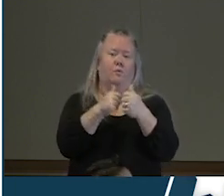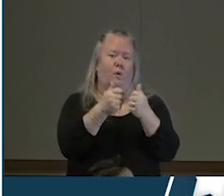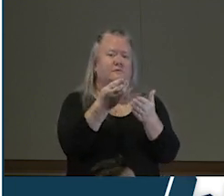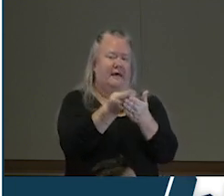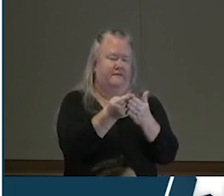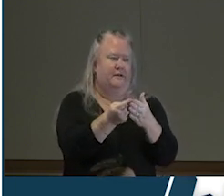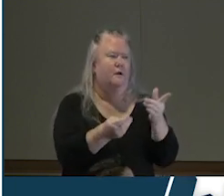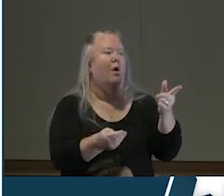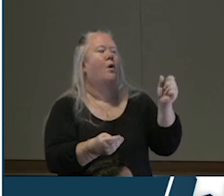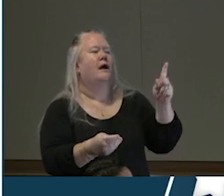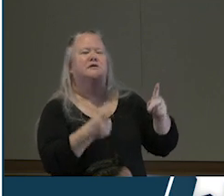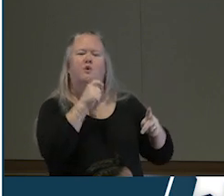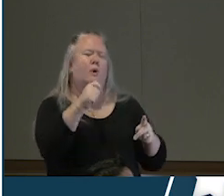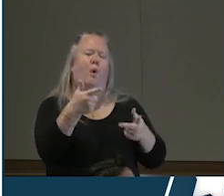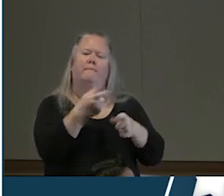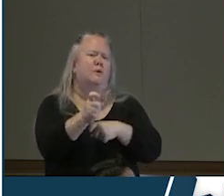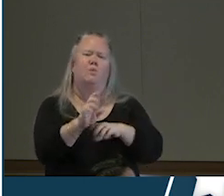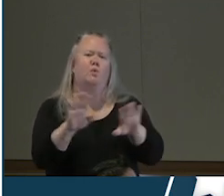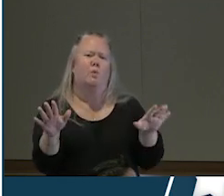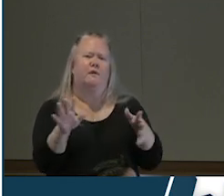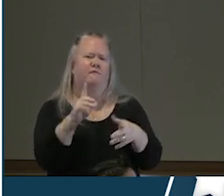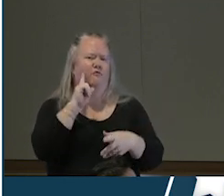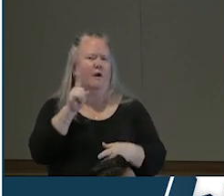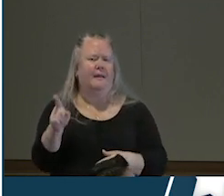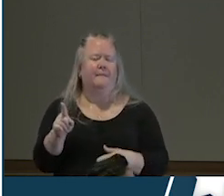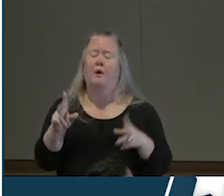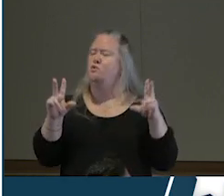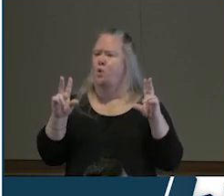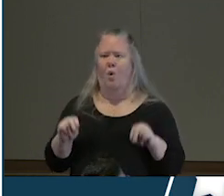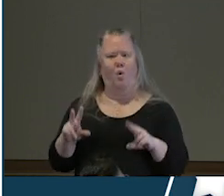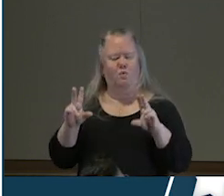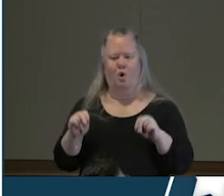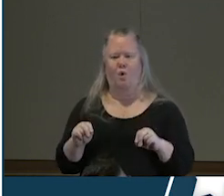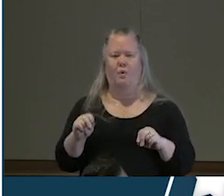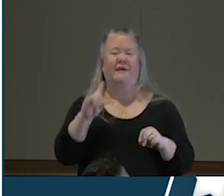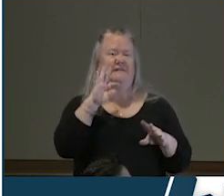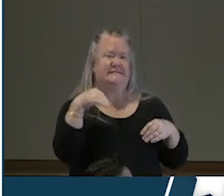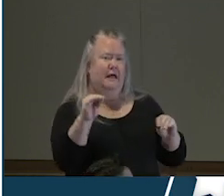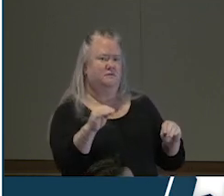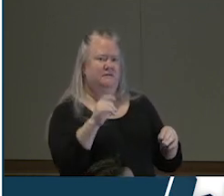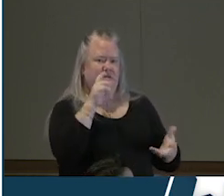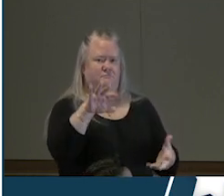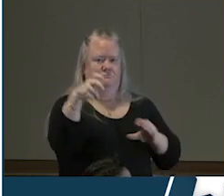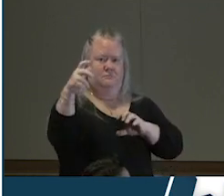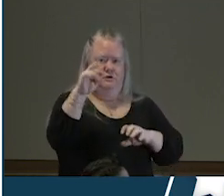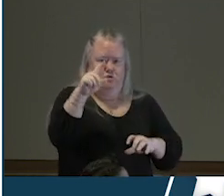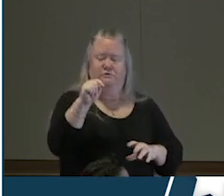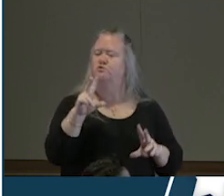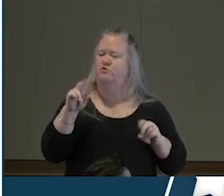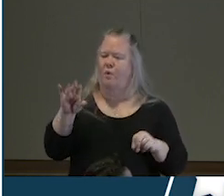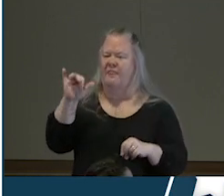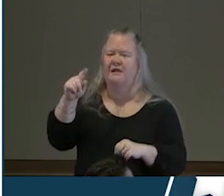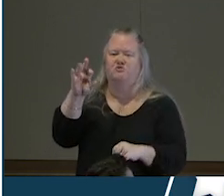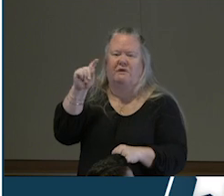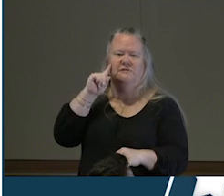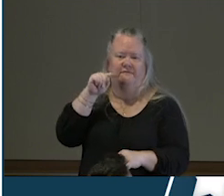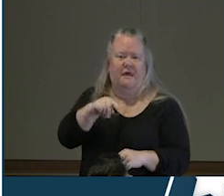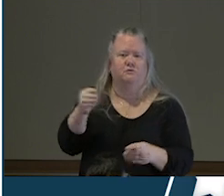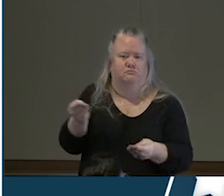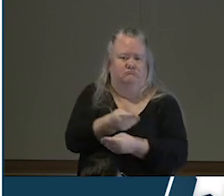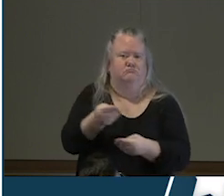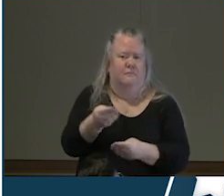asset. Okay, so it won't ruin it for them No. having to sell the house, it doesn't Nope. disrupt the trust? Not at all. That's what the trust is there to do.